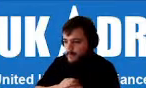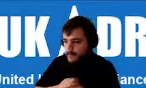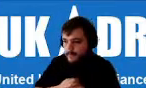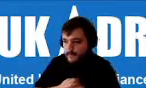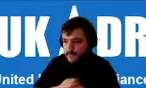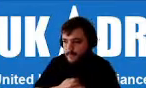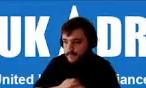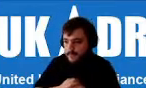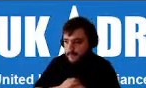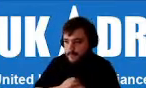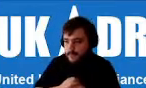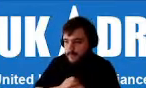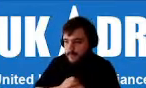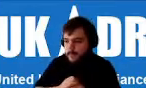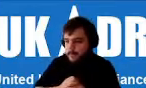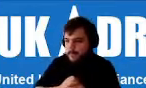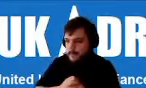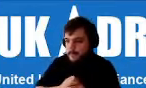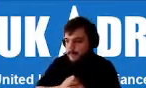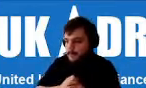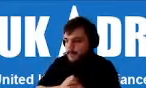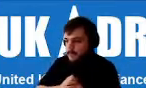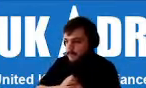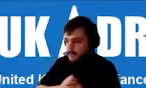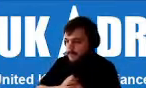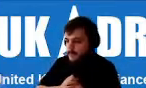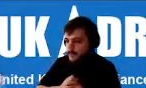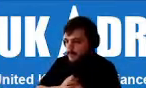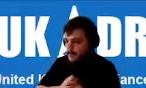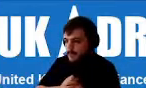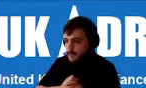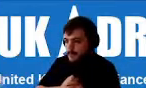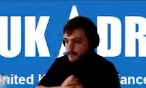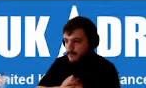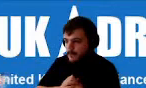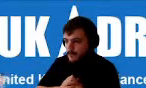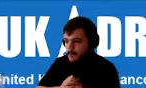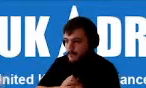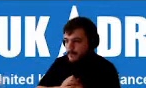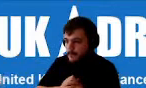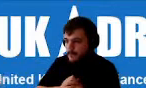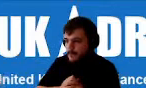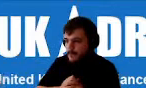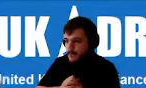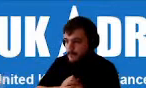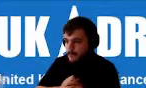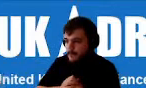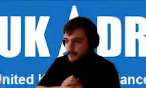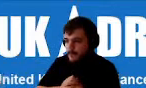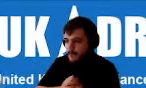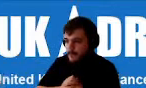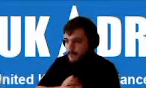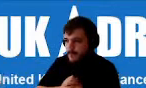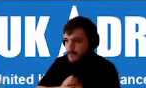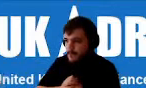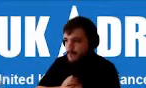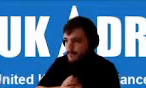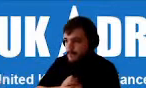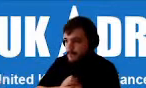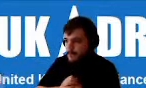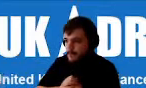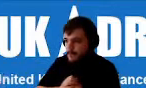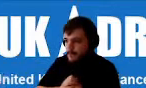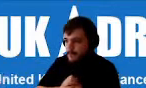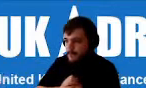that are going to have to be done, and they're going to have to be done very well on a very large scale and very repeatedly. If they're not